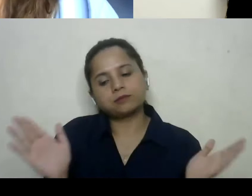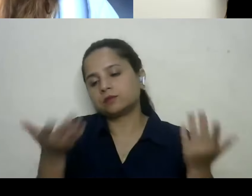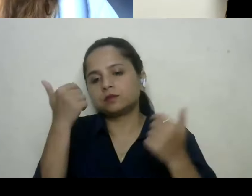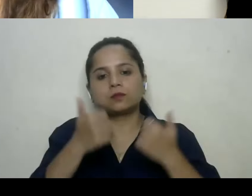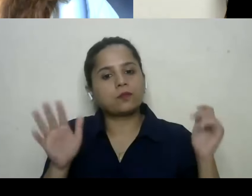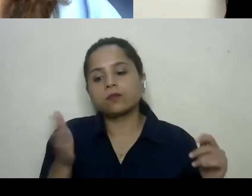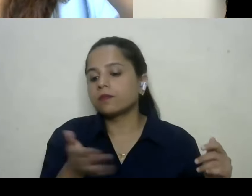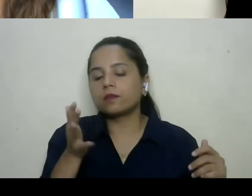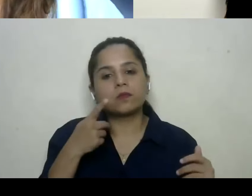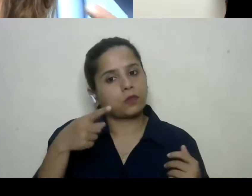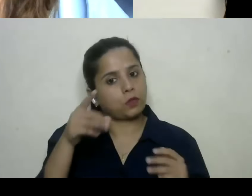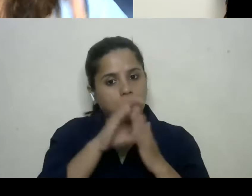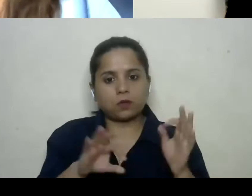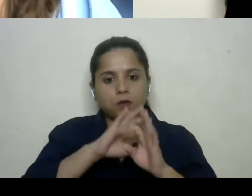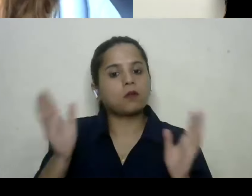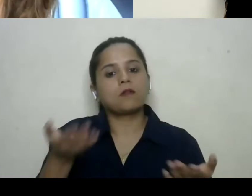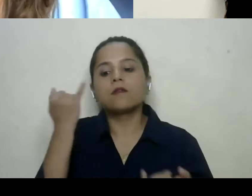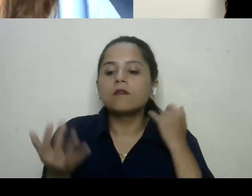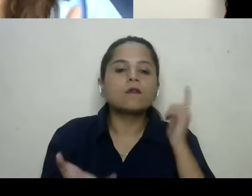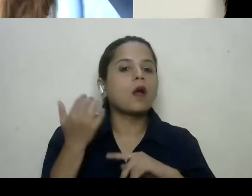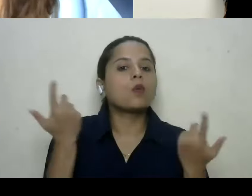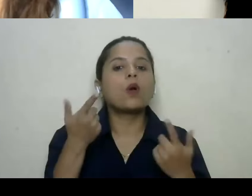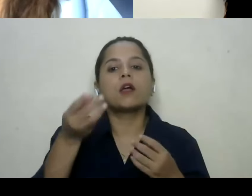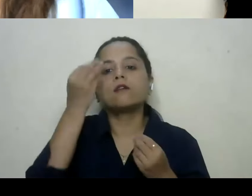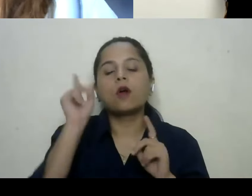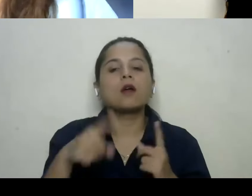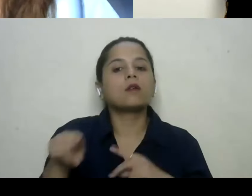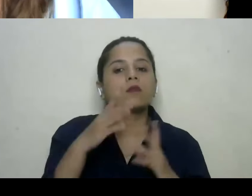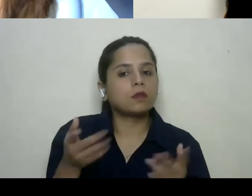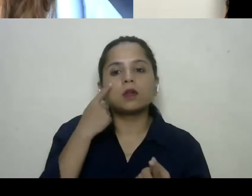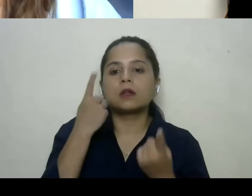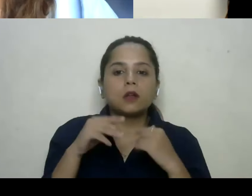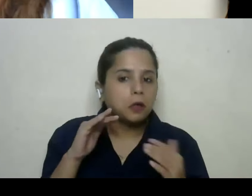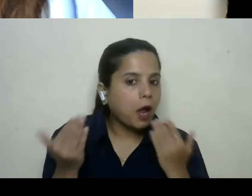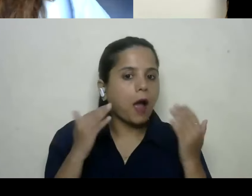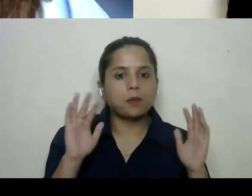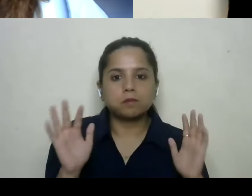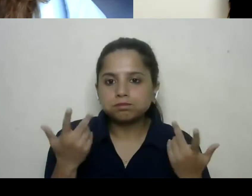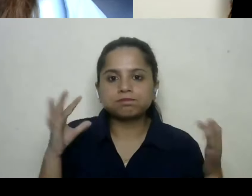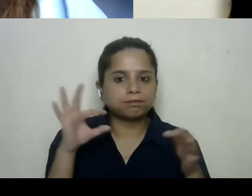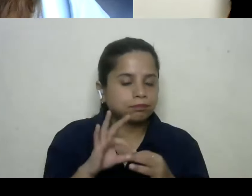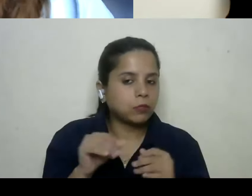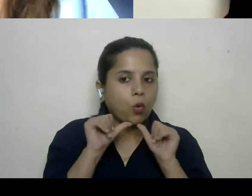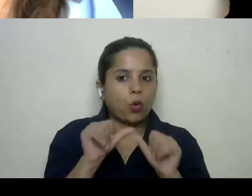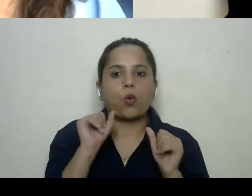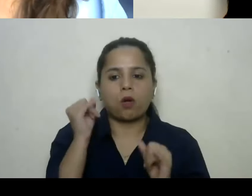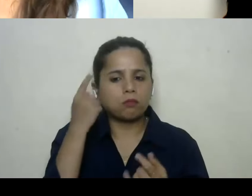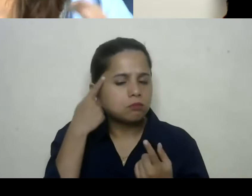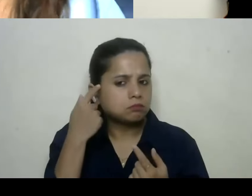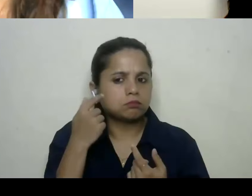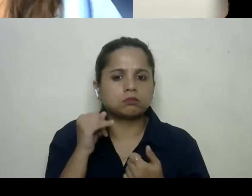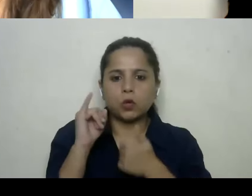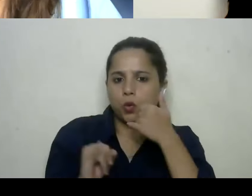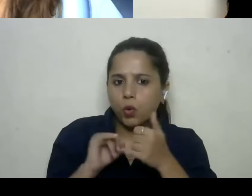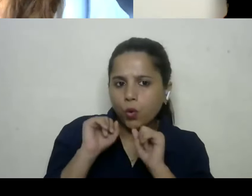have the text with Yes, you. Find this information and analyze it, compare it, contrast it, or give your critique on it. You review it,